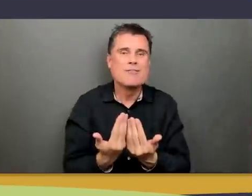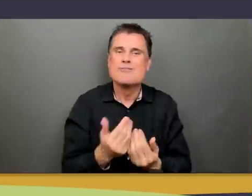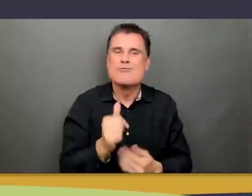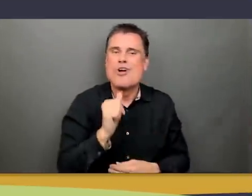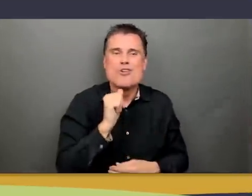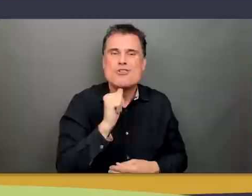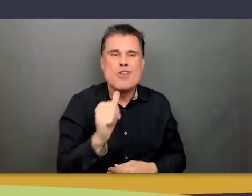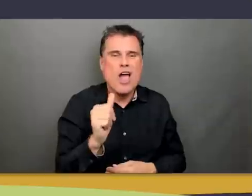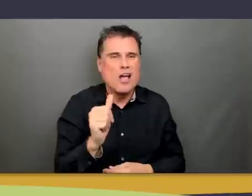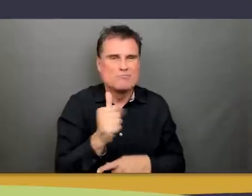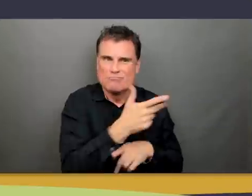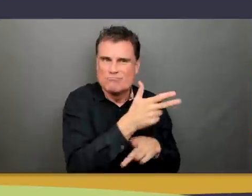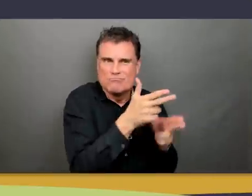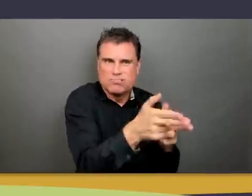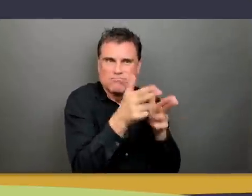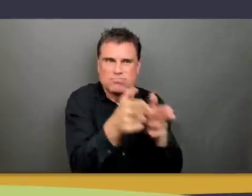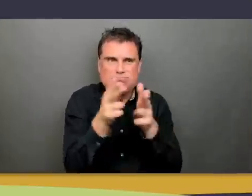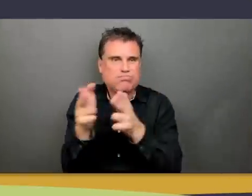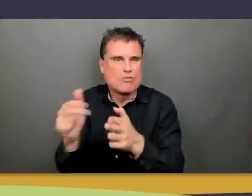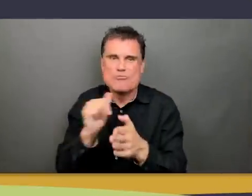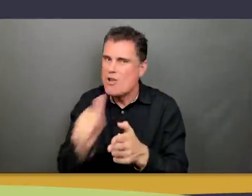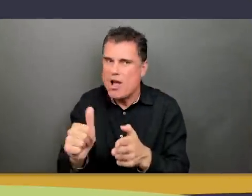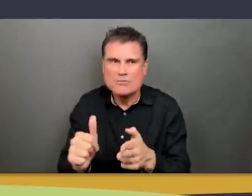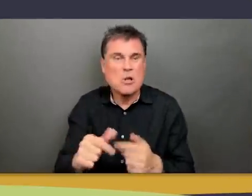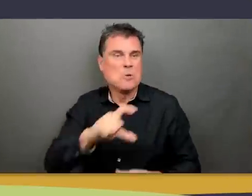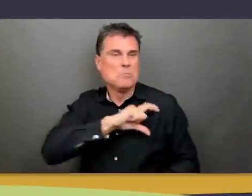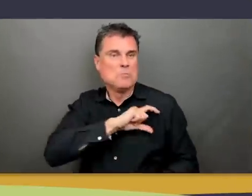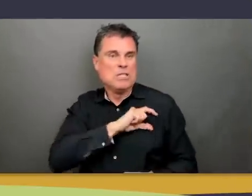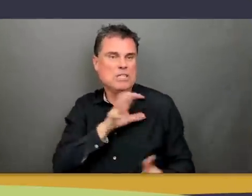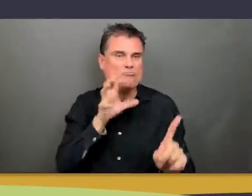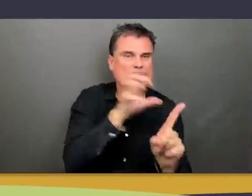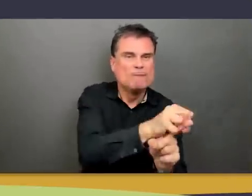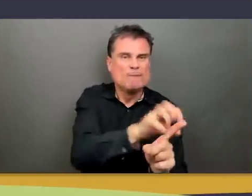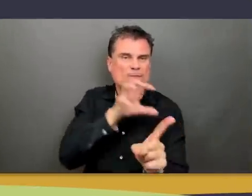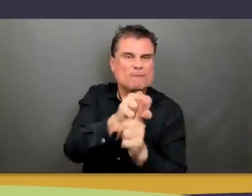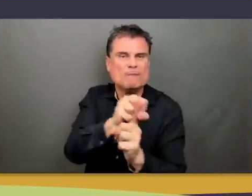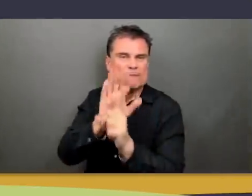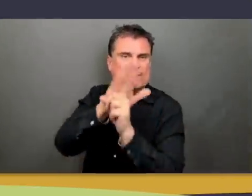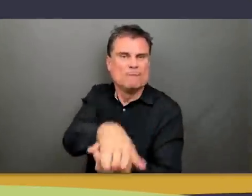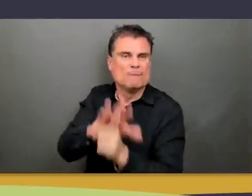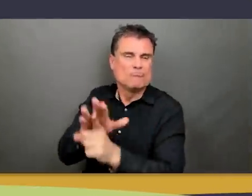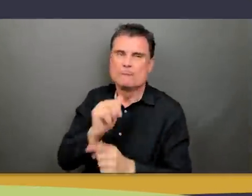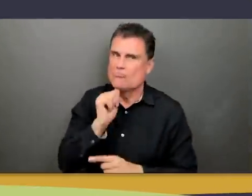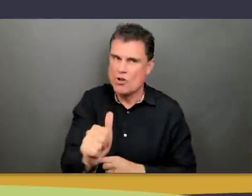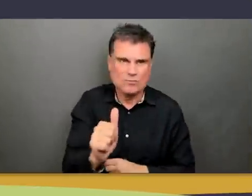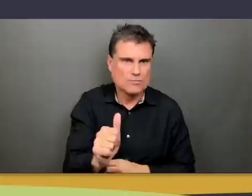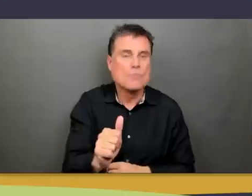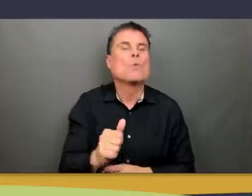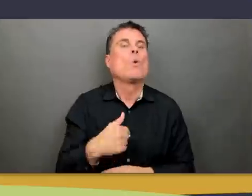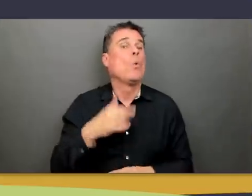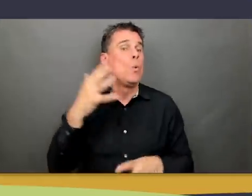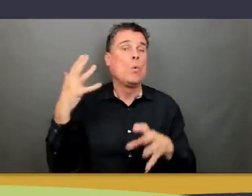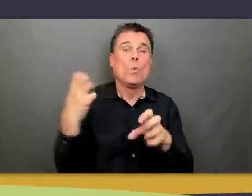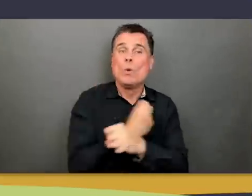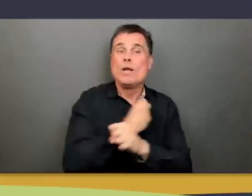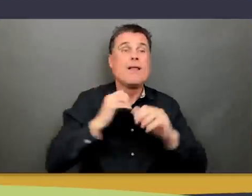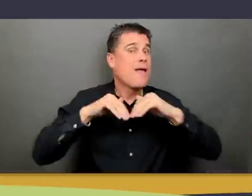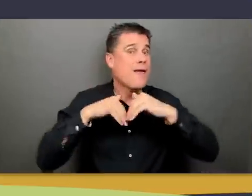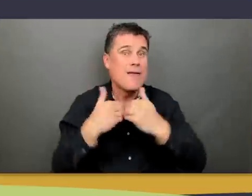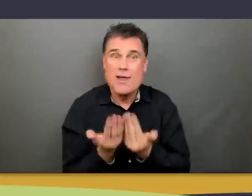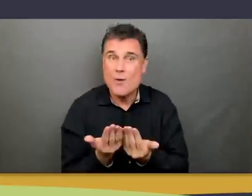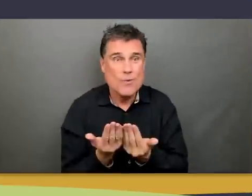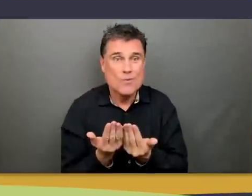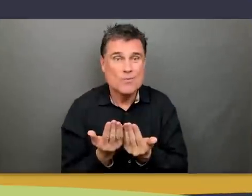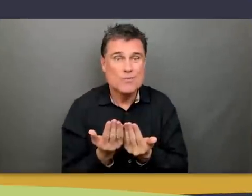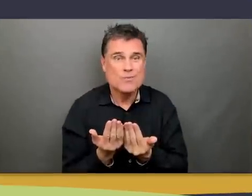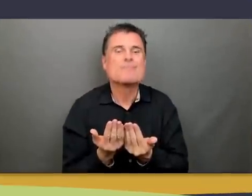the nurturance and resourcing of our communities. You in service of transformative and restorative